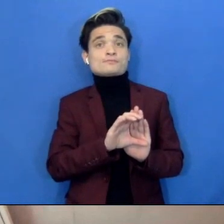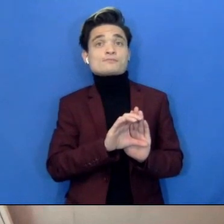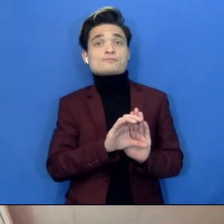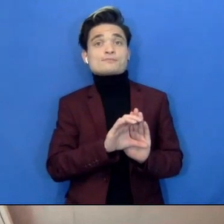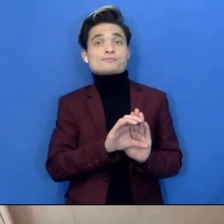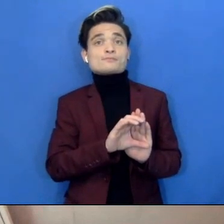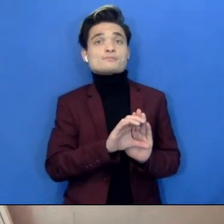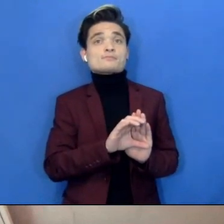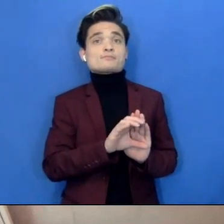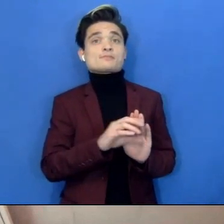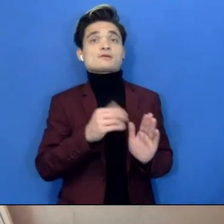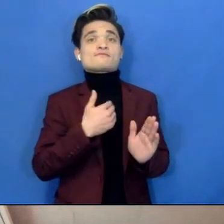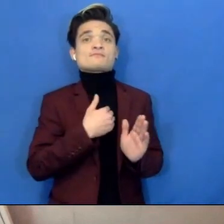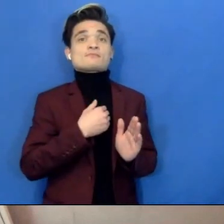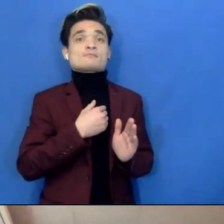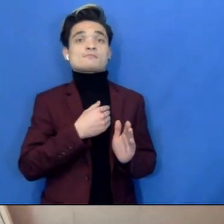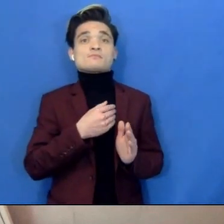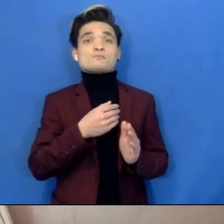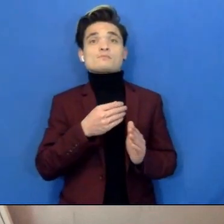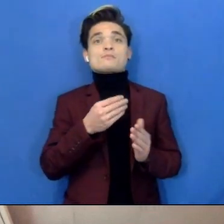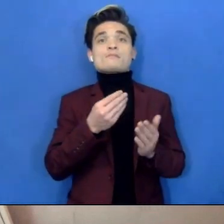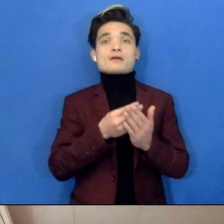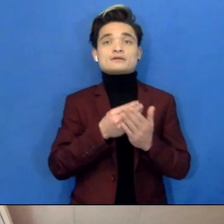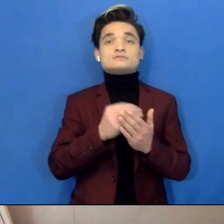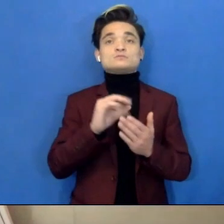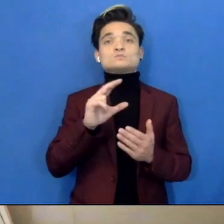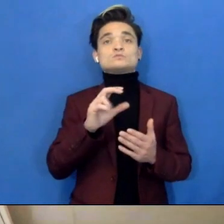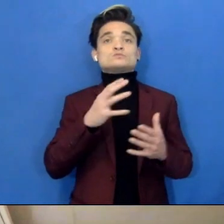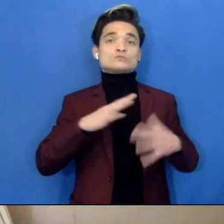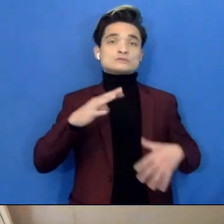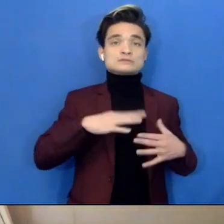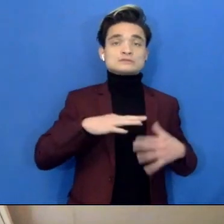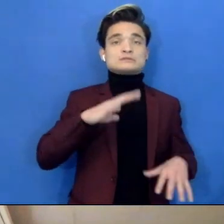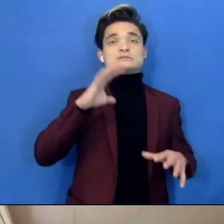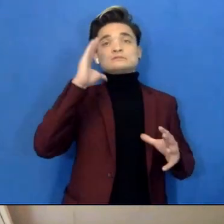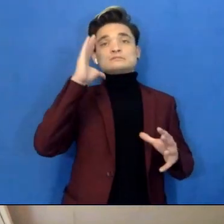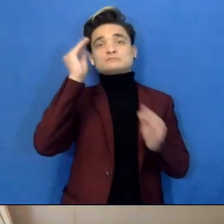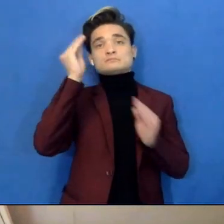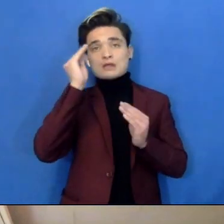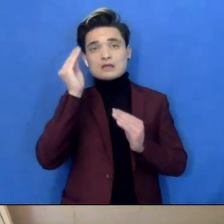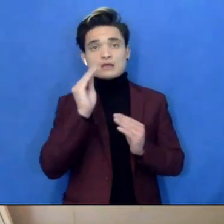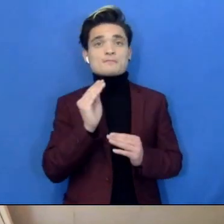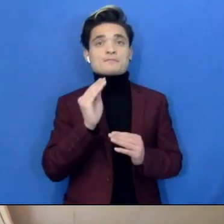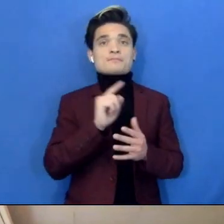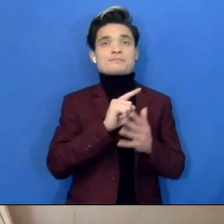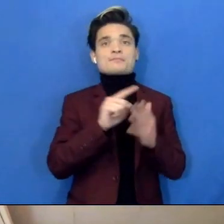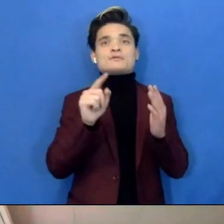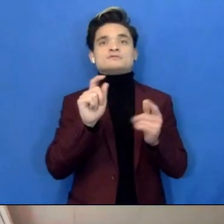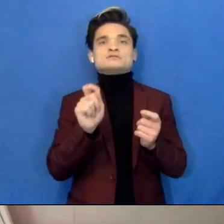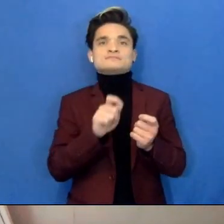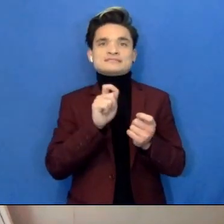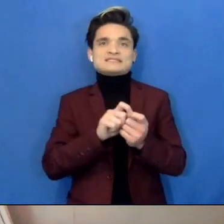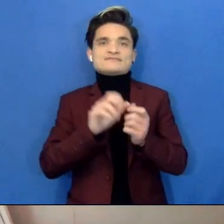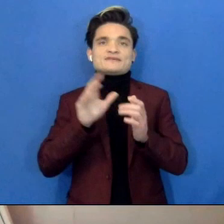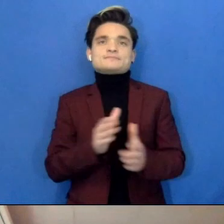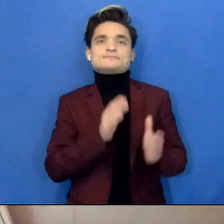the dresses and the makeup, and even maybe the preparation of our characters. In improv, we tend to